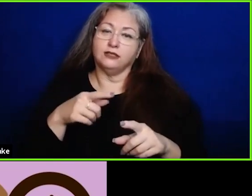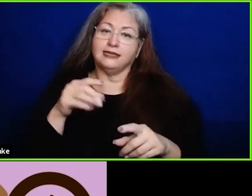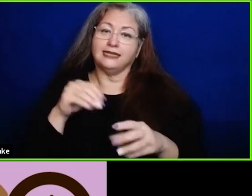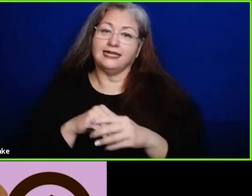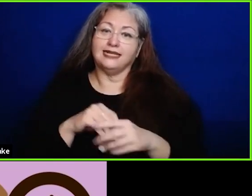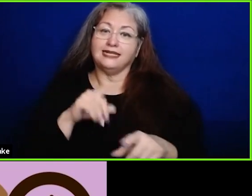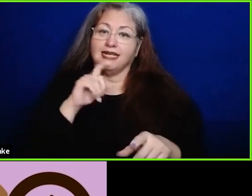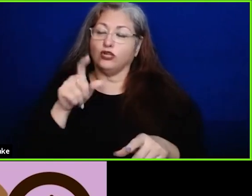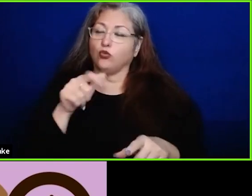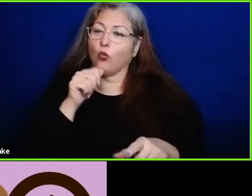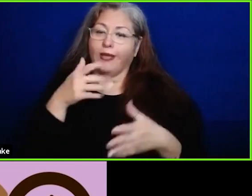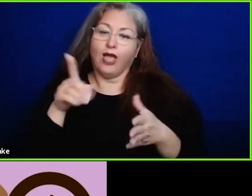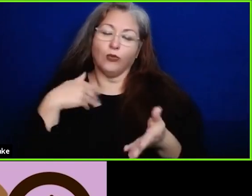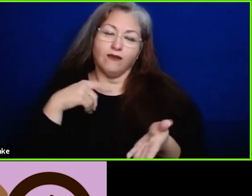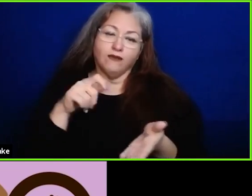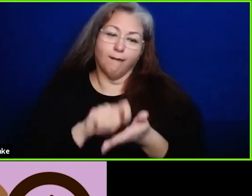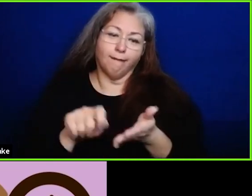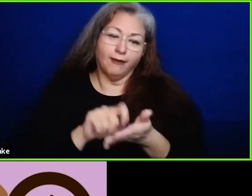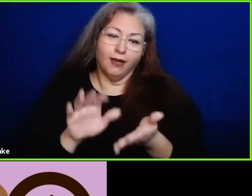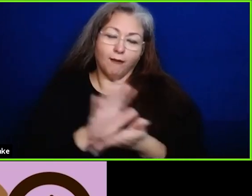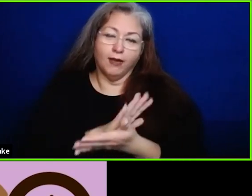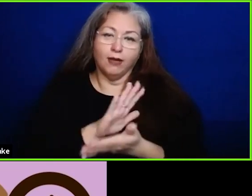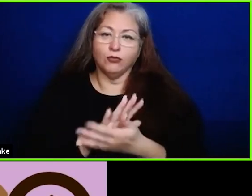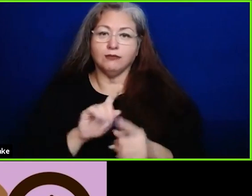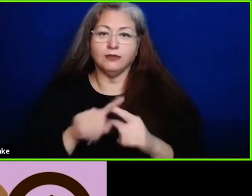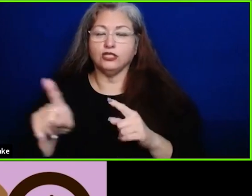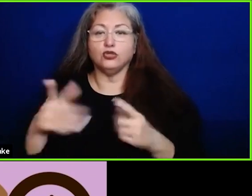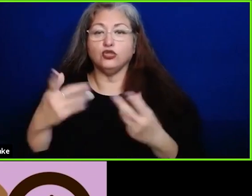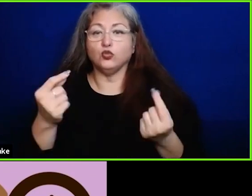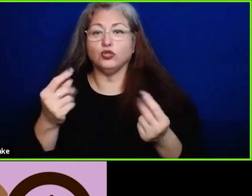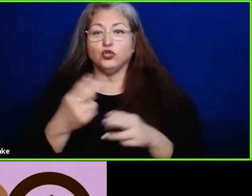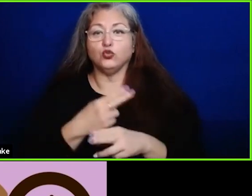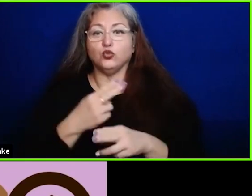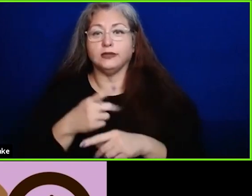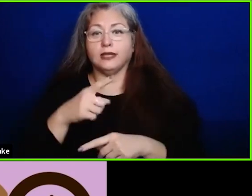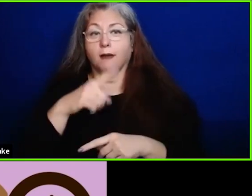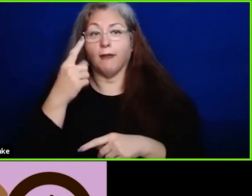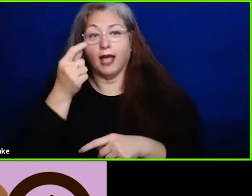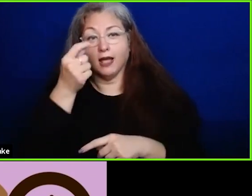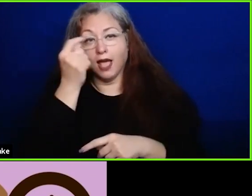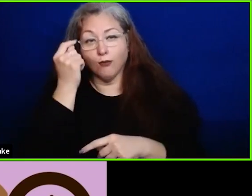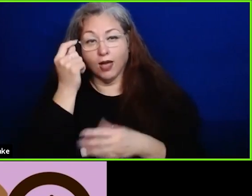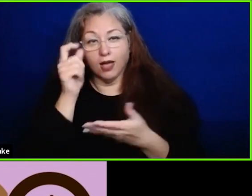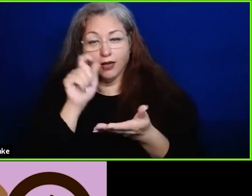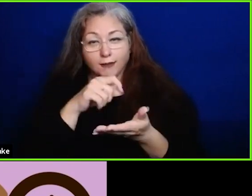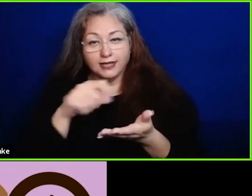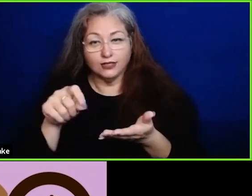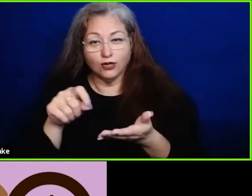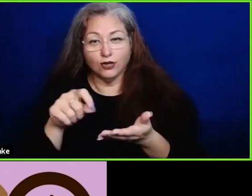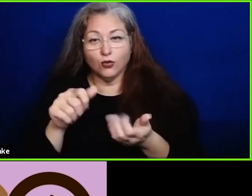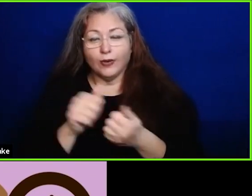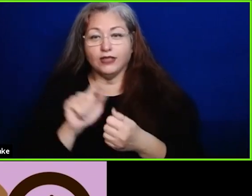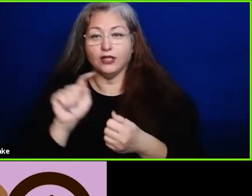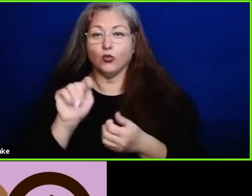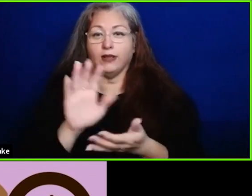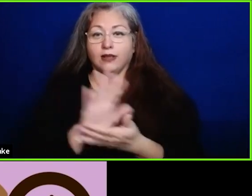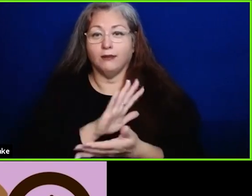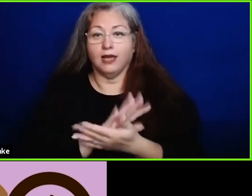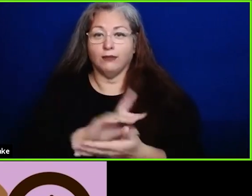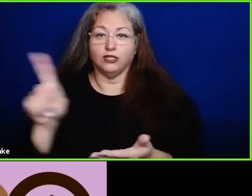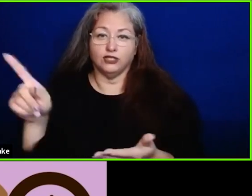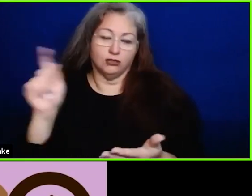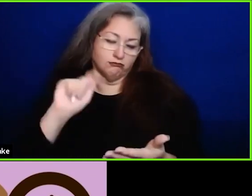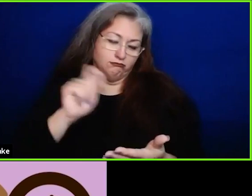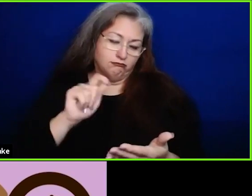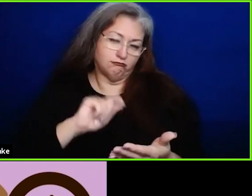pen and paper. But she used a black eyebrow pencil and some toilet paper and kept